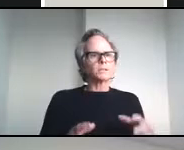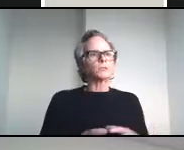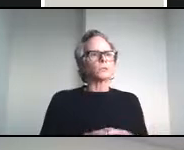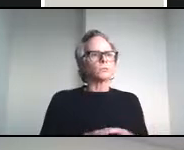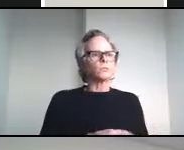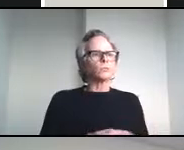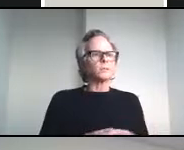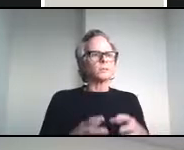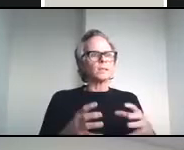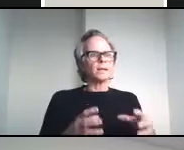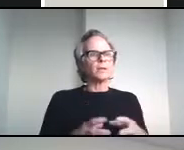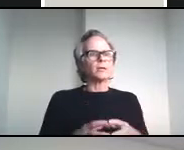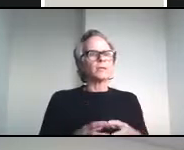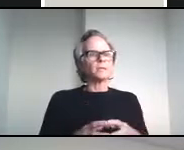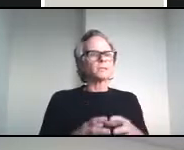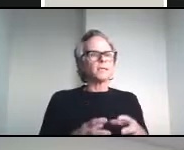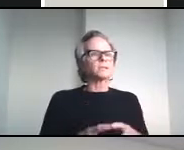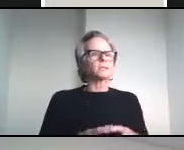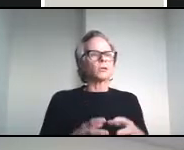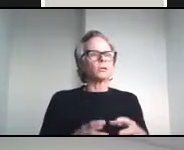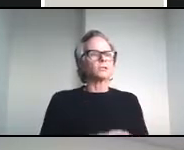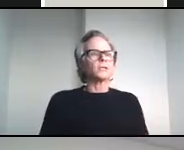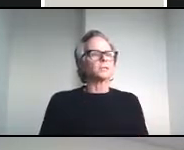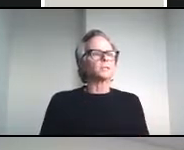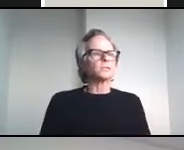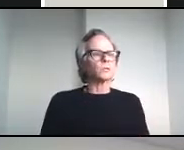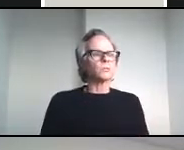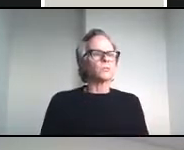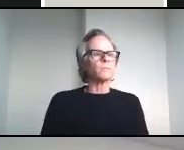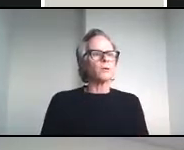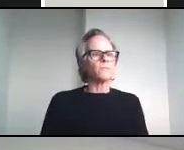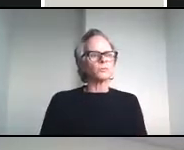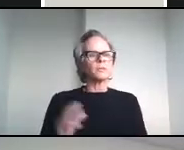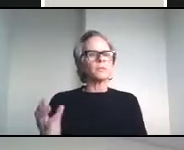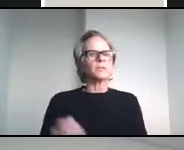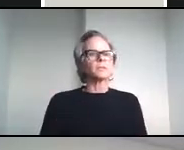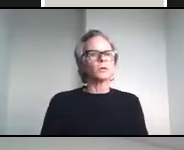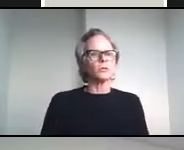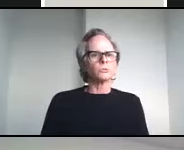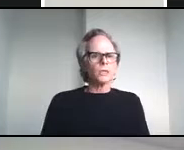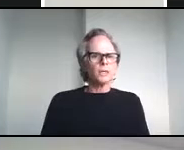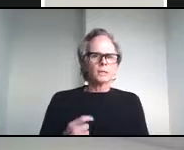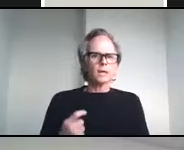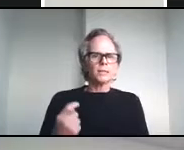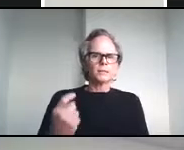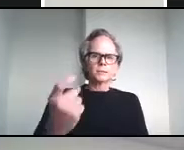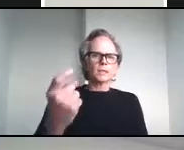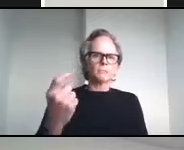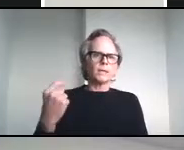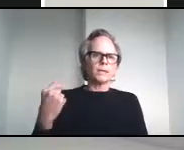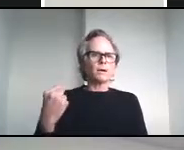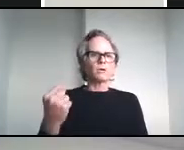in the center of the room is the librarian's desk, the large desk at the center of the room. Over to the east are those